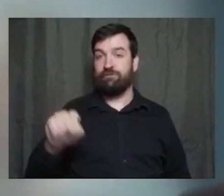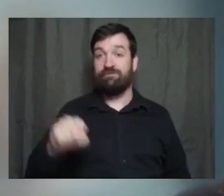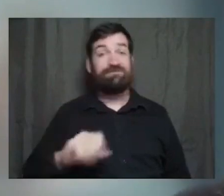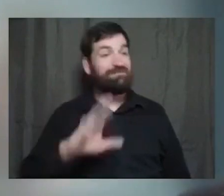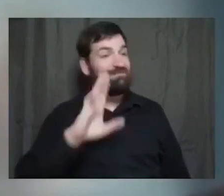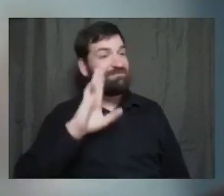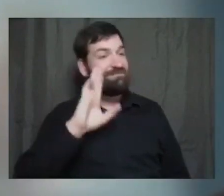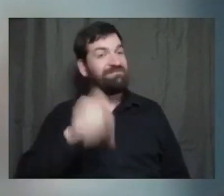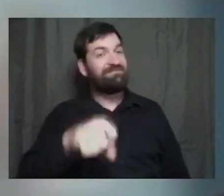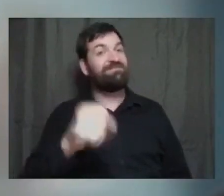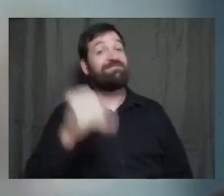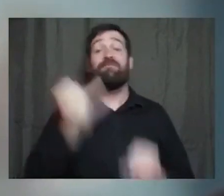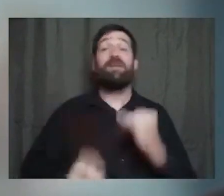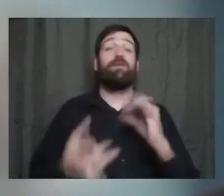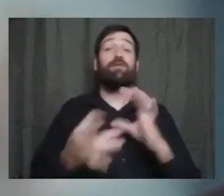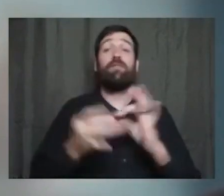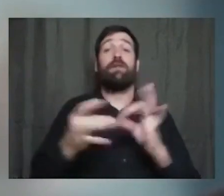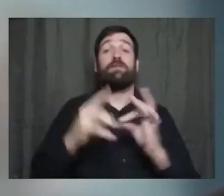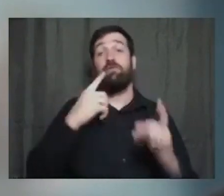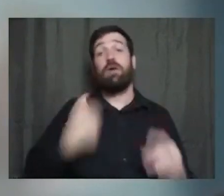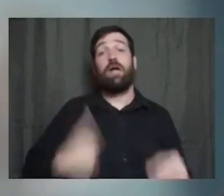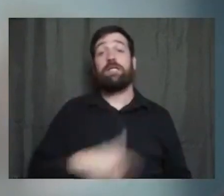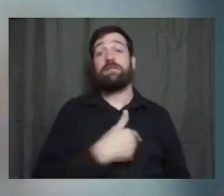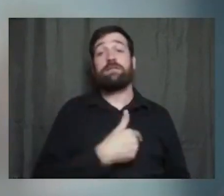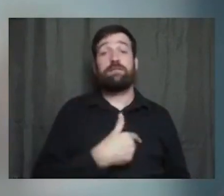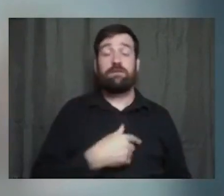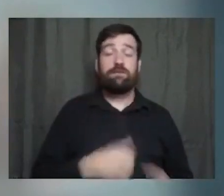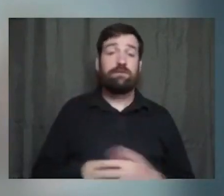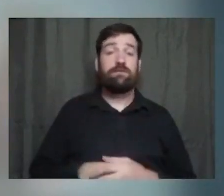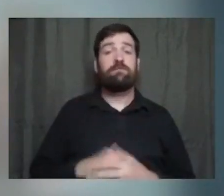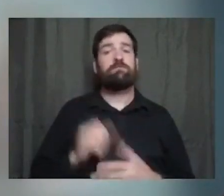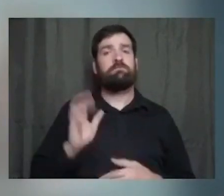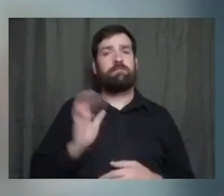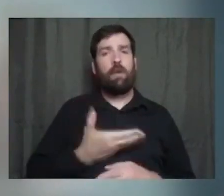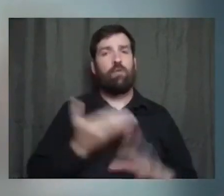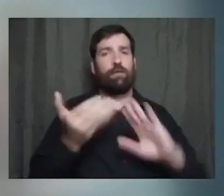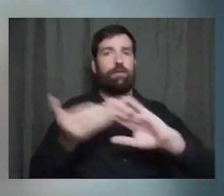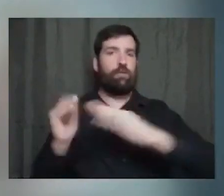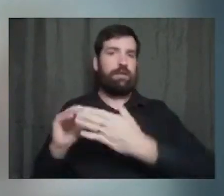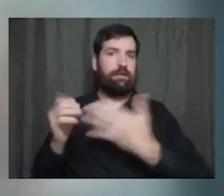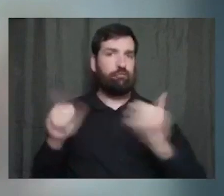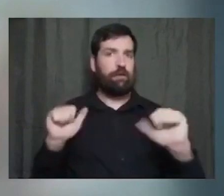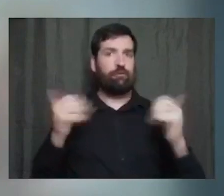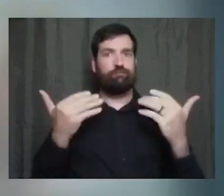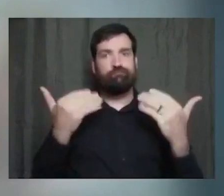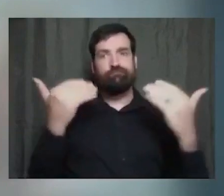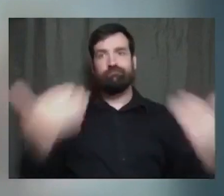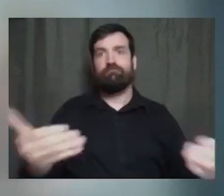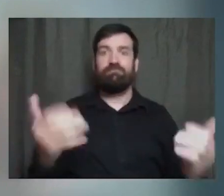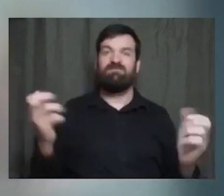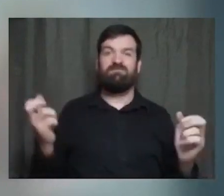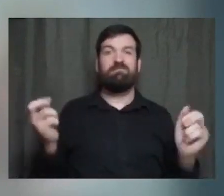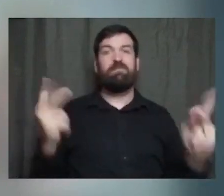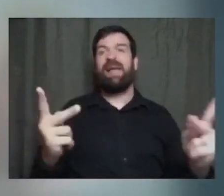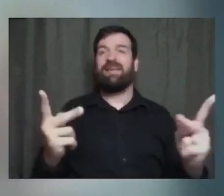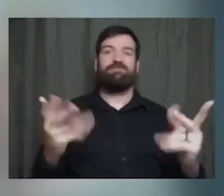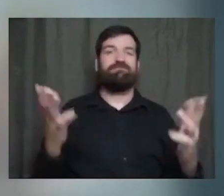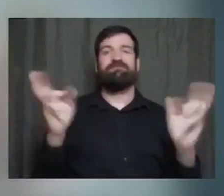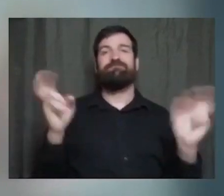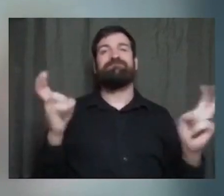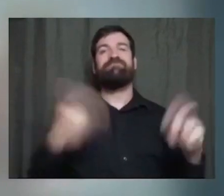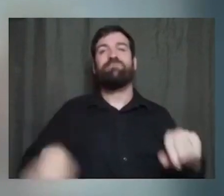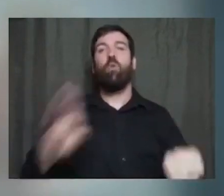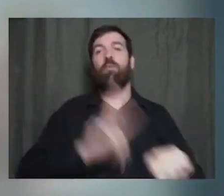Yeah, I think final thoughts for us as our communities try to move forward and return to some semblance of